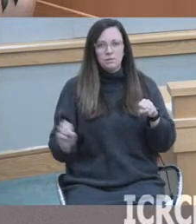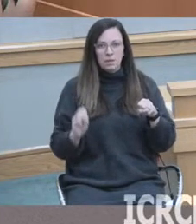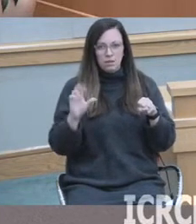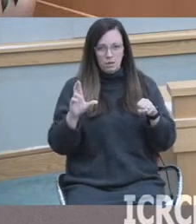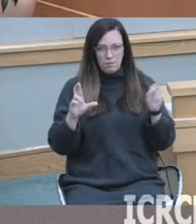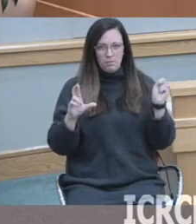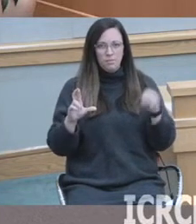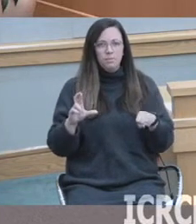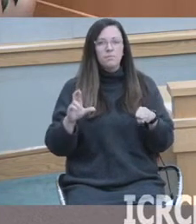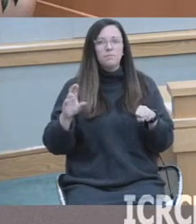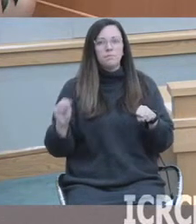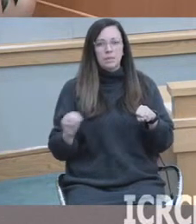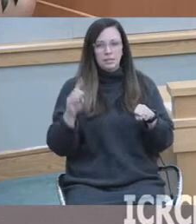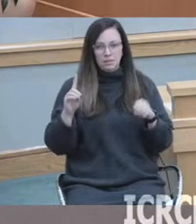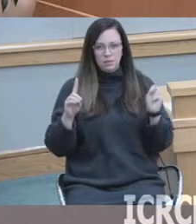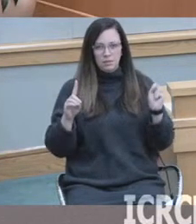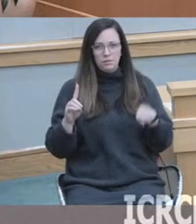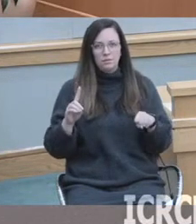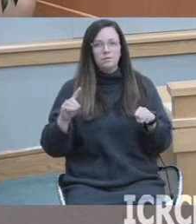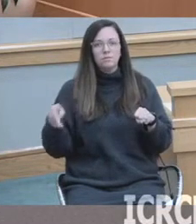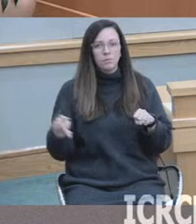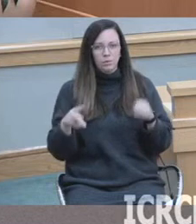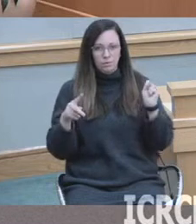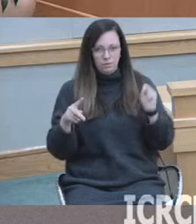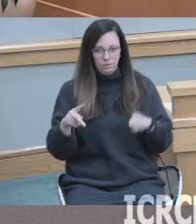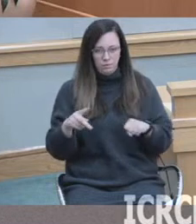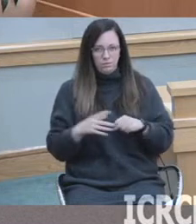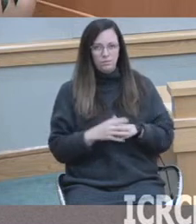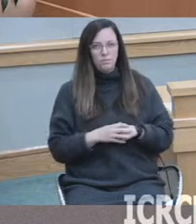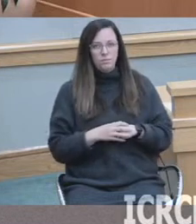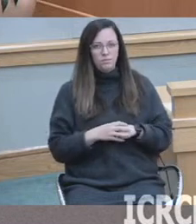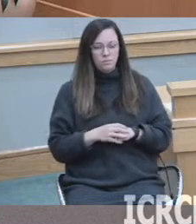Robertson. Yes. Ms. McDaniel. Yes. Mr. Putoff. Yes.